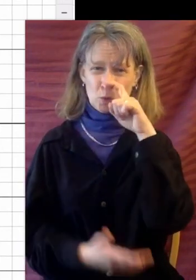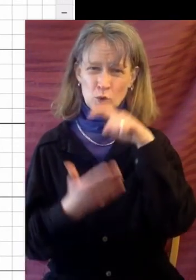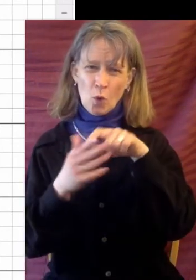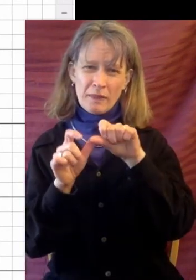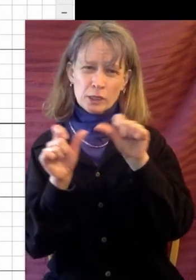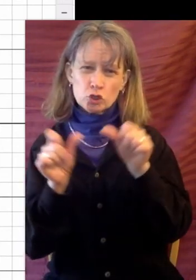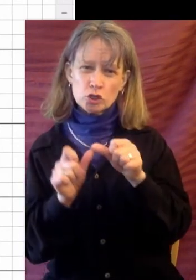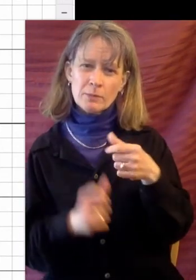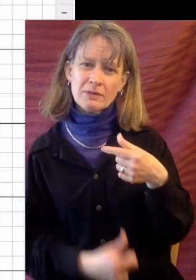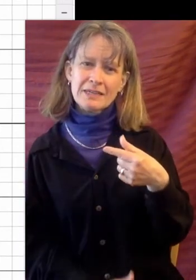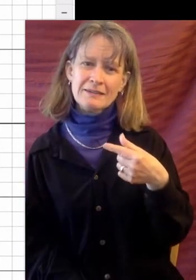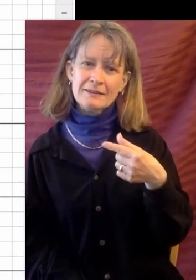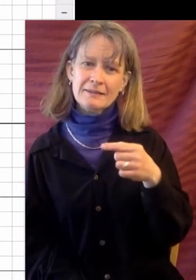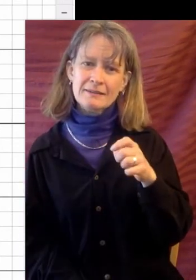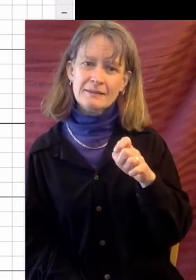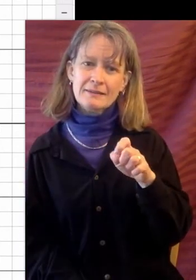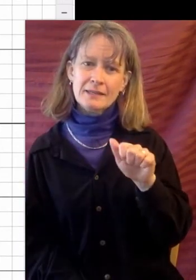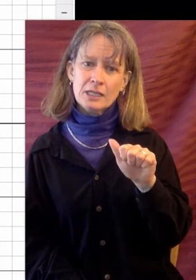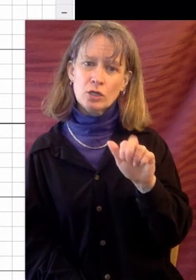shape.